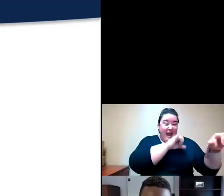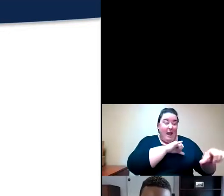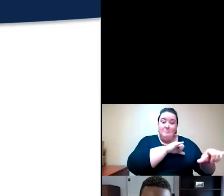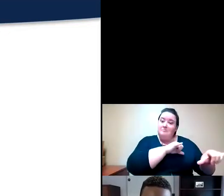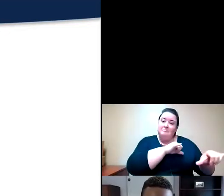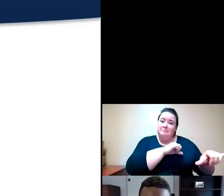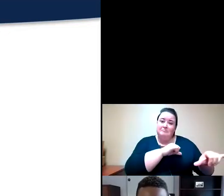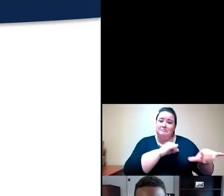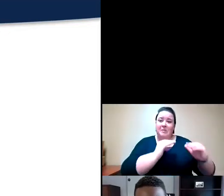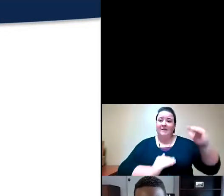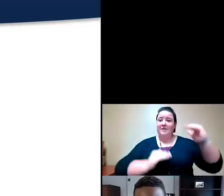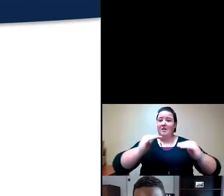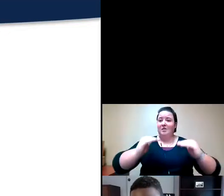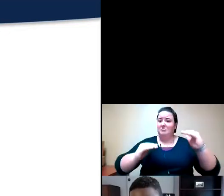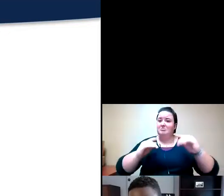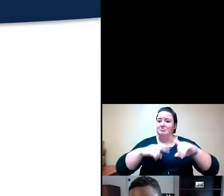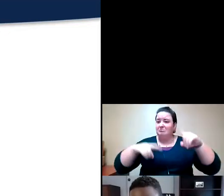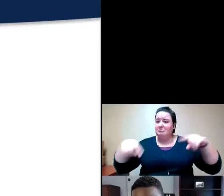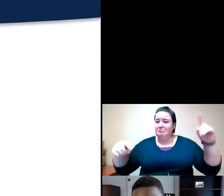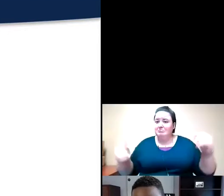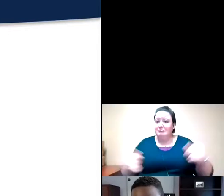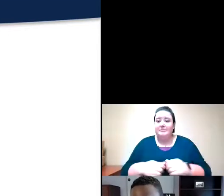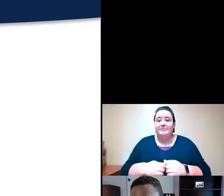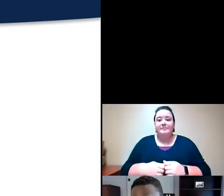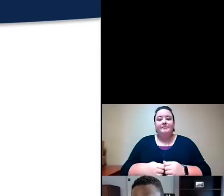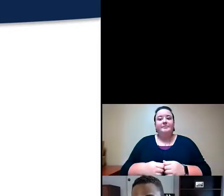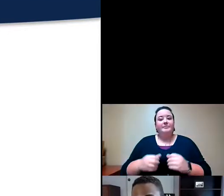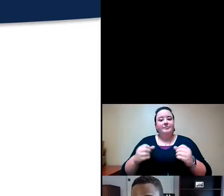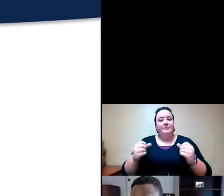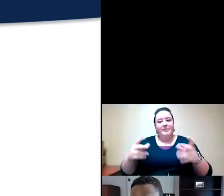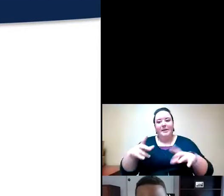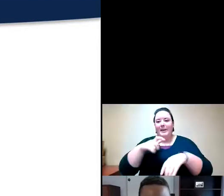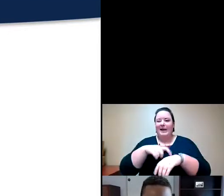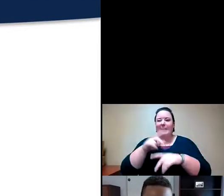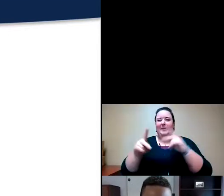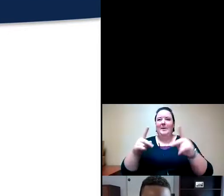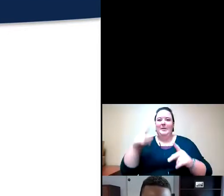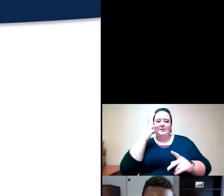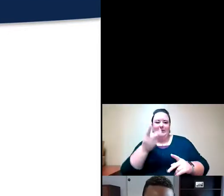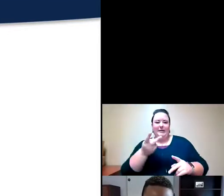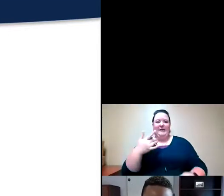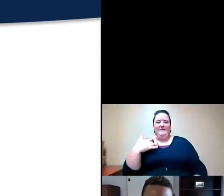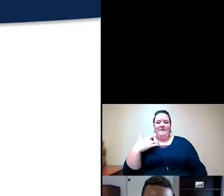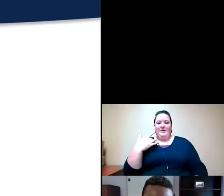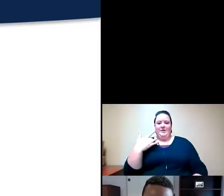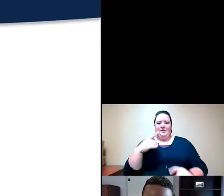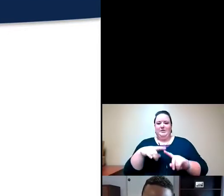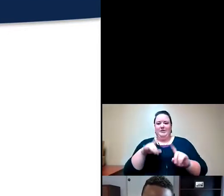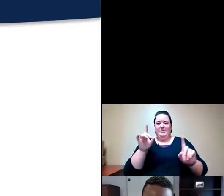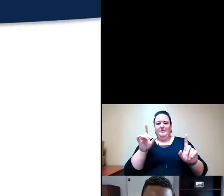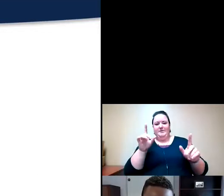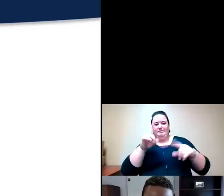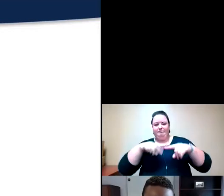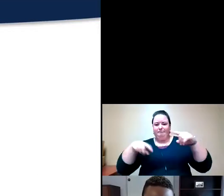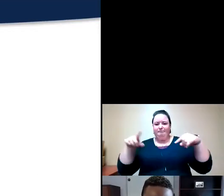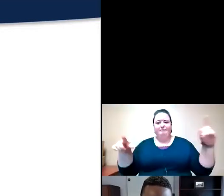Now, often when I show this slide, people will have mixed emotions or different feelings on them. And every time I presented it, someone